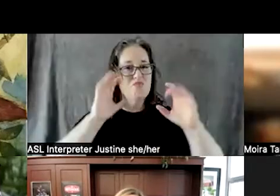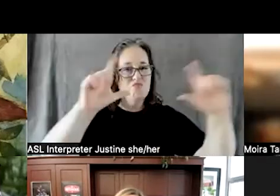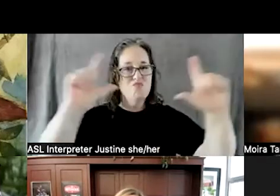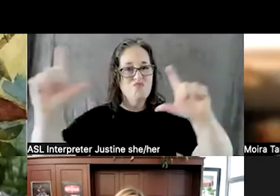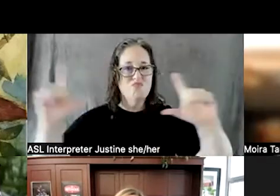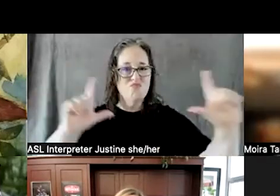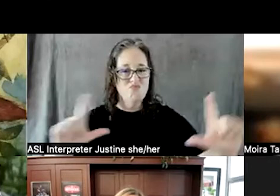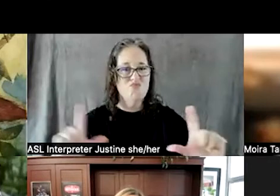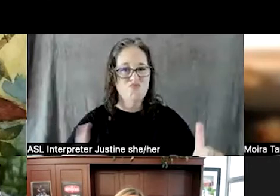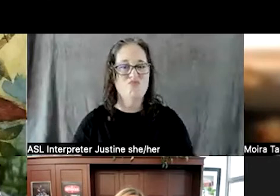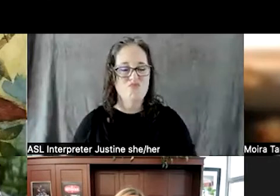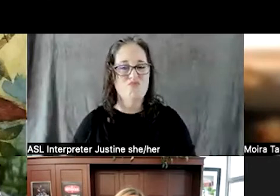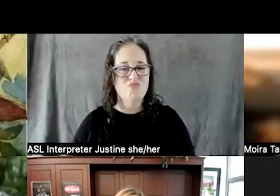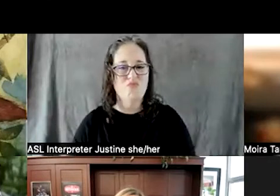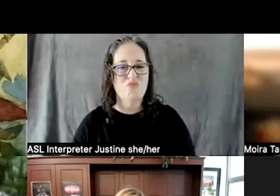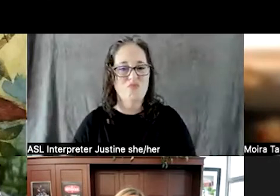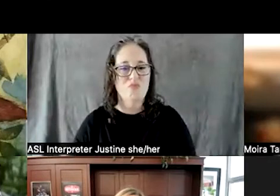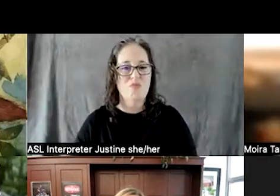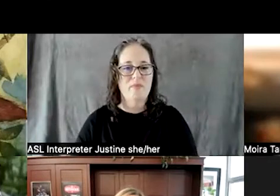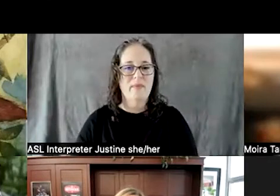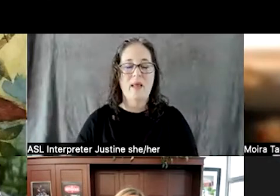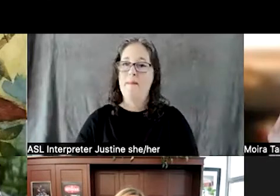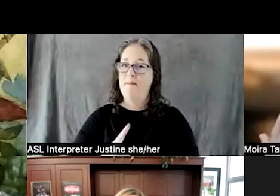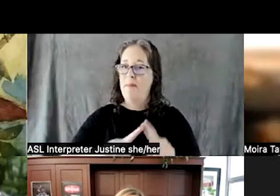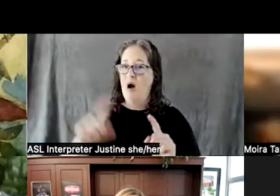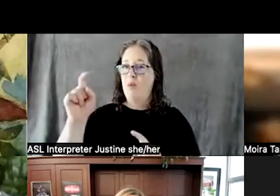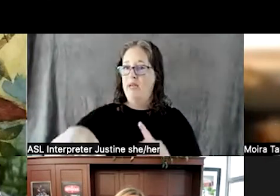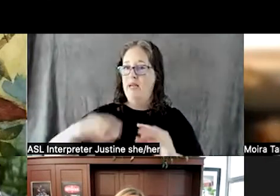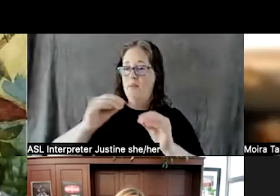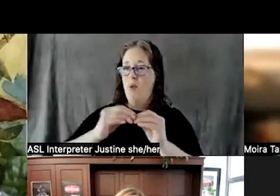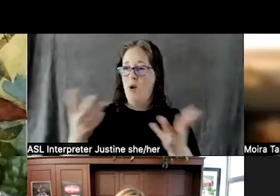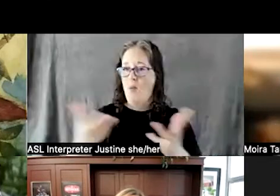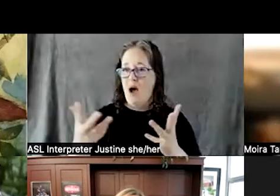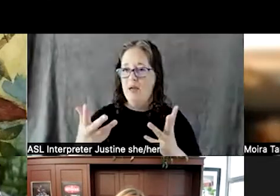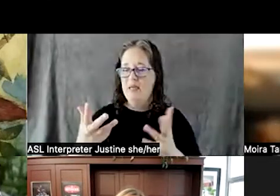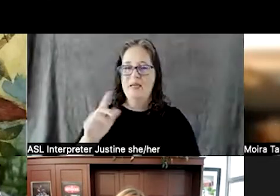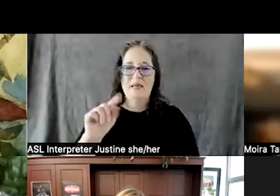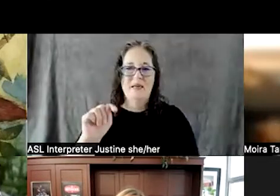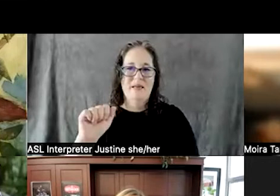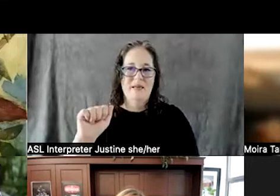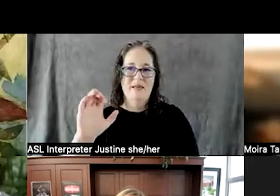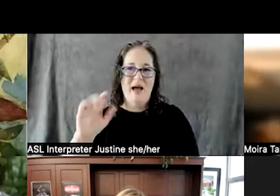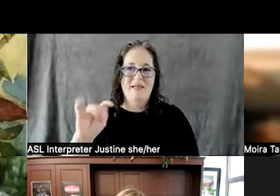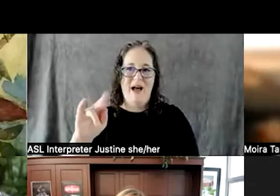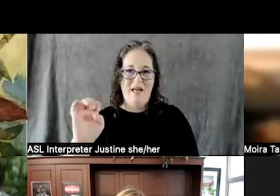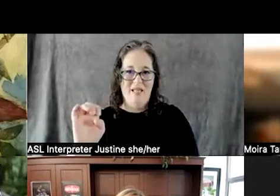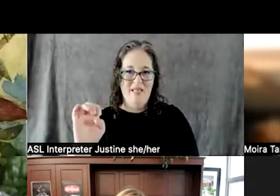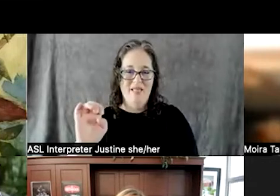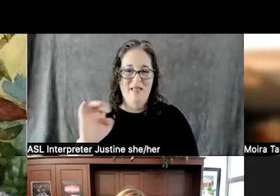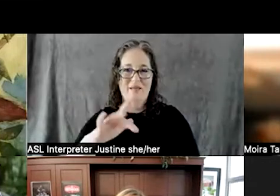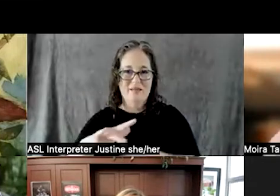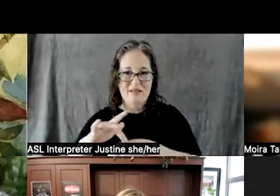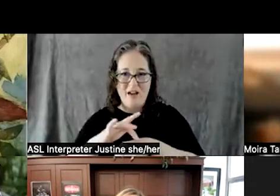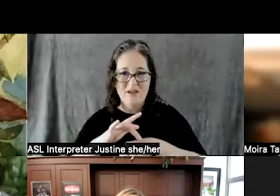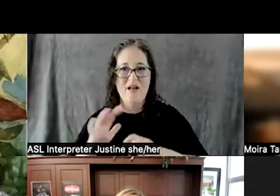but what I think need more of is tactiles. So several of the talks at LEAD